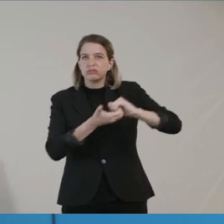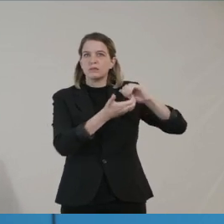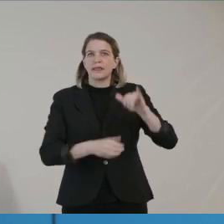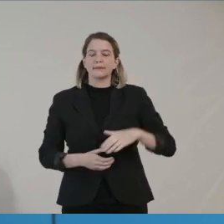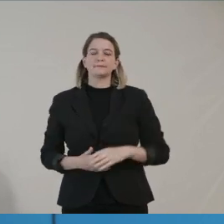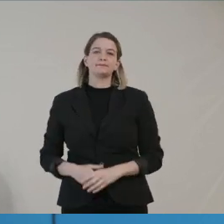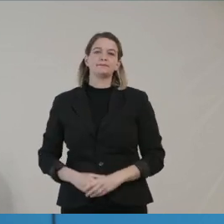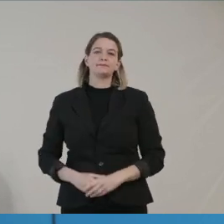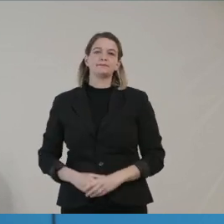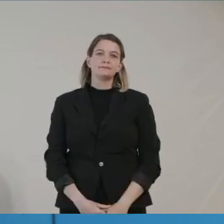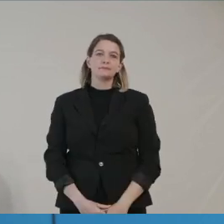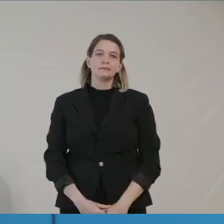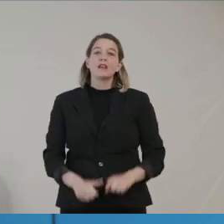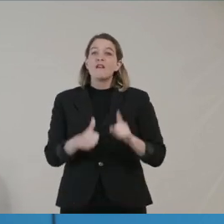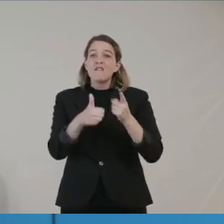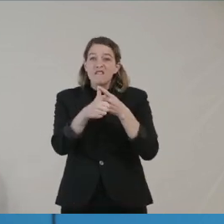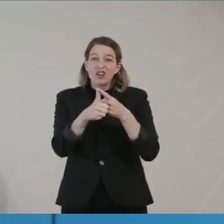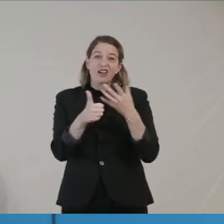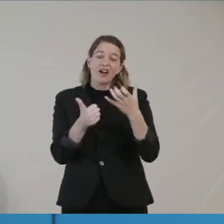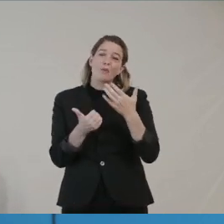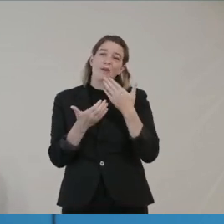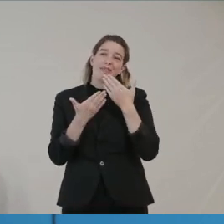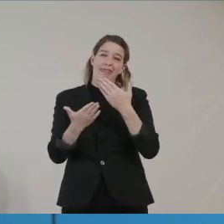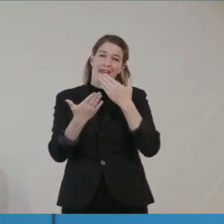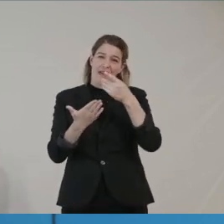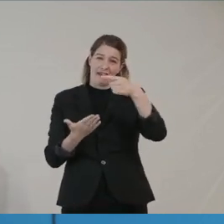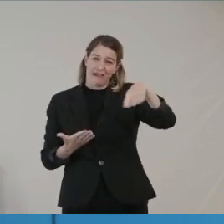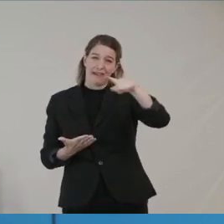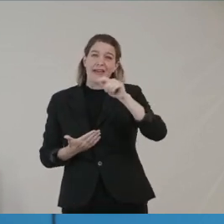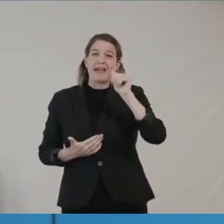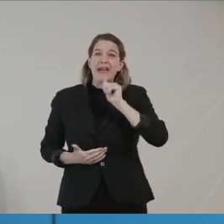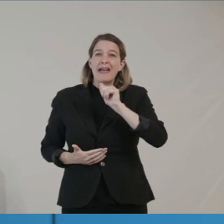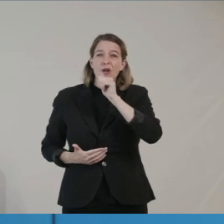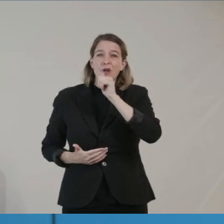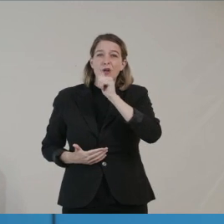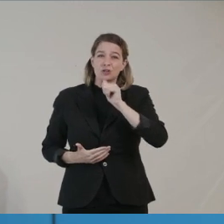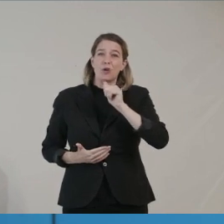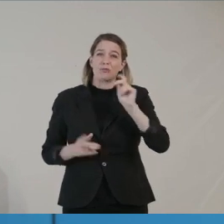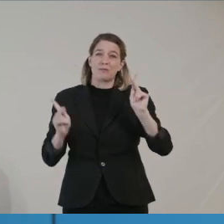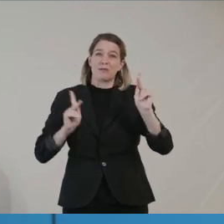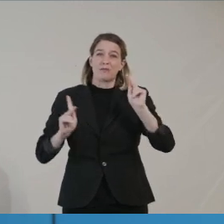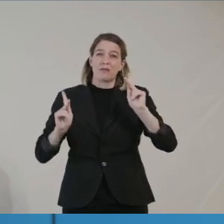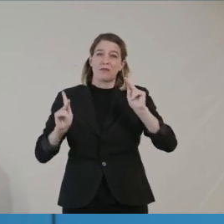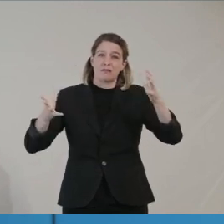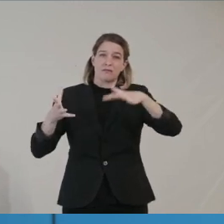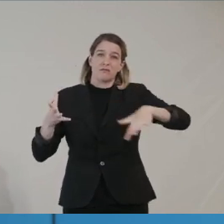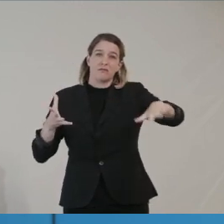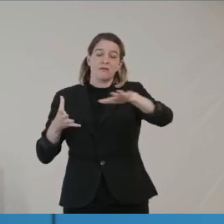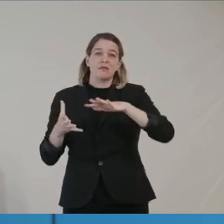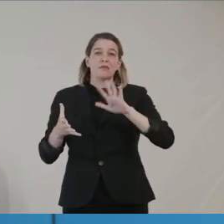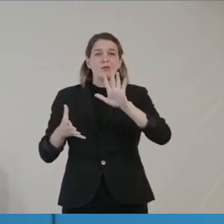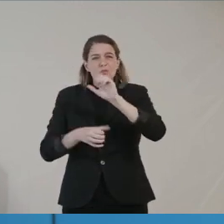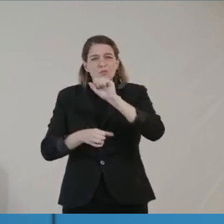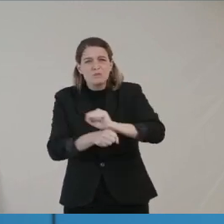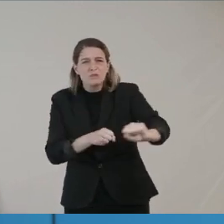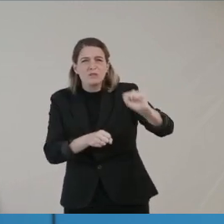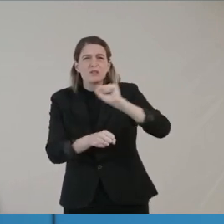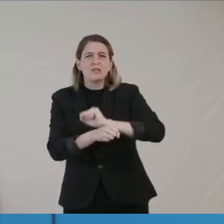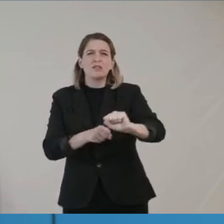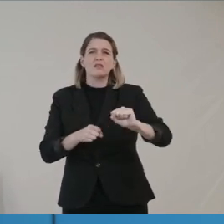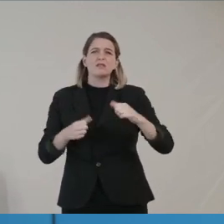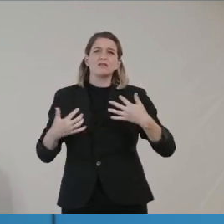the citizens of Arizona for their hard work, their responsible behavior. We announced